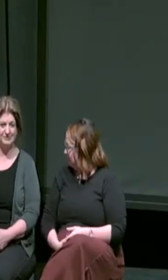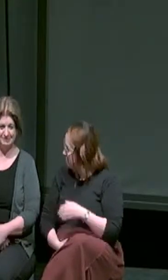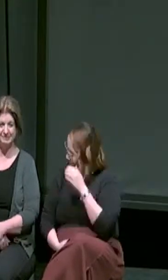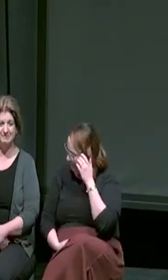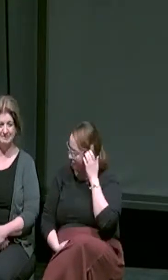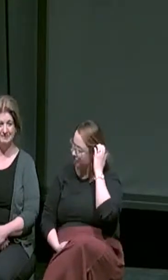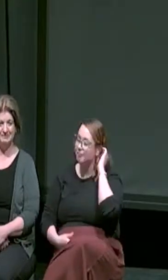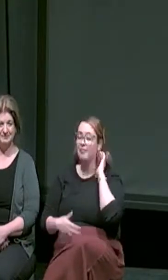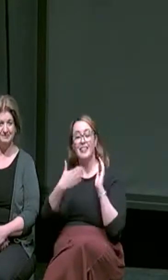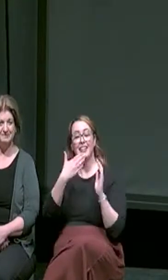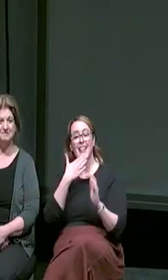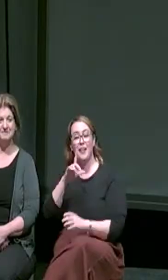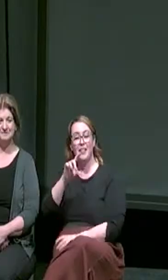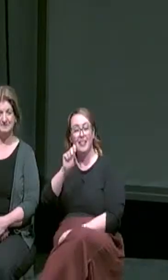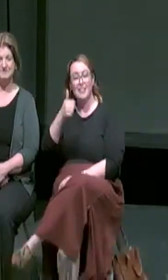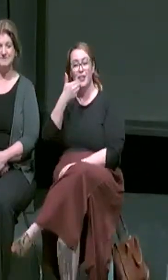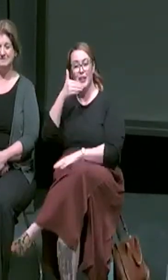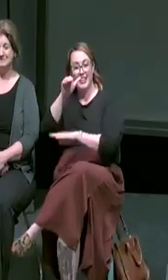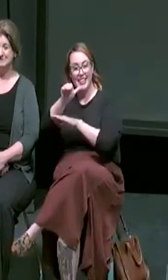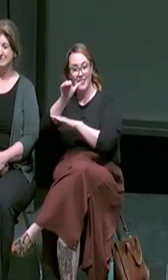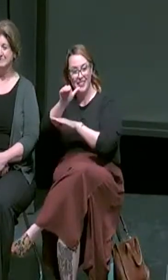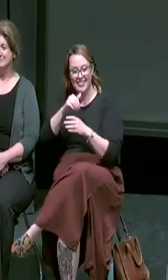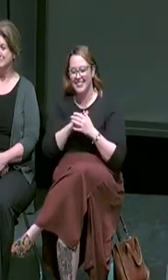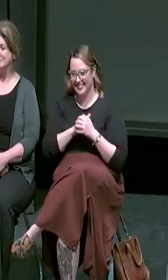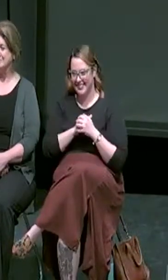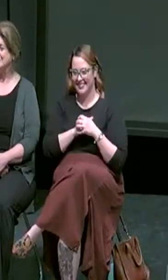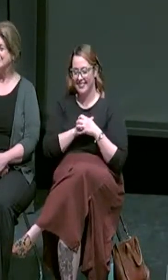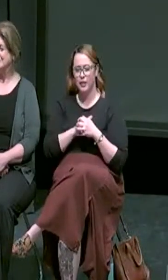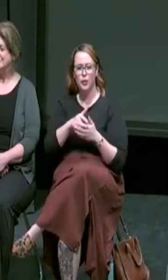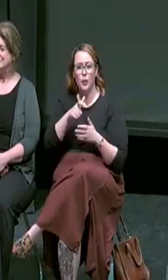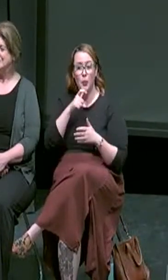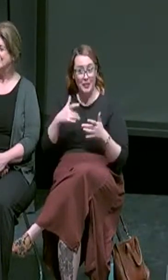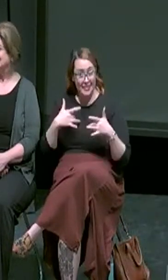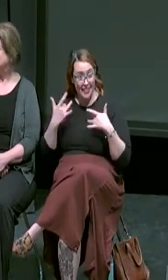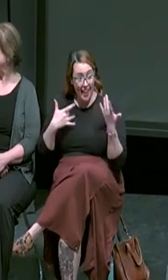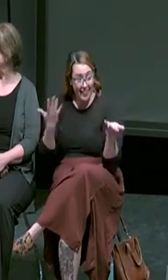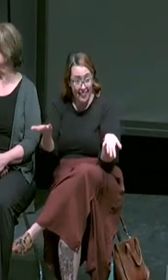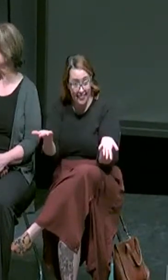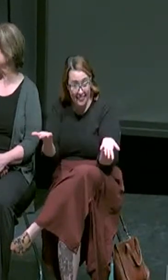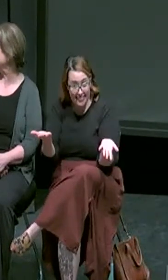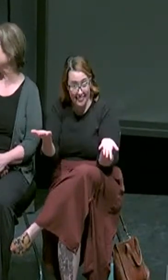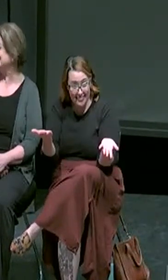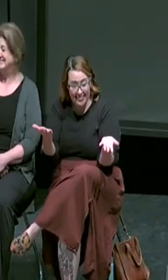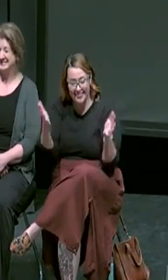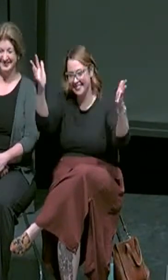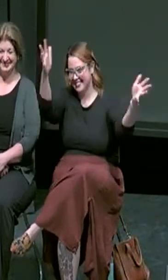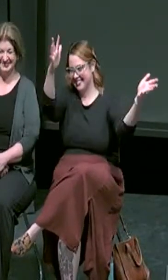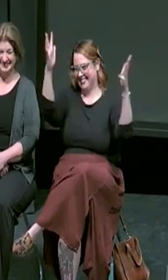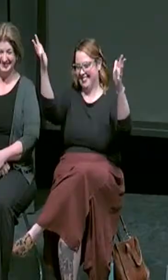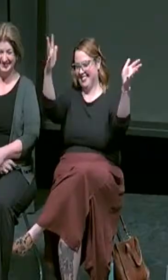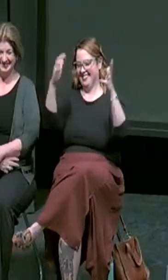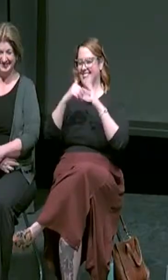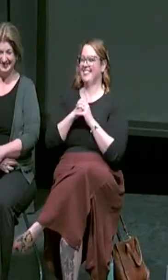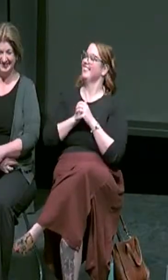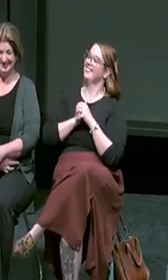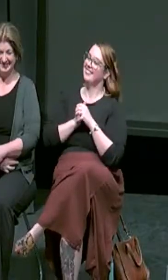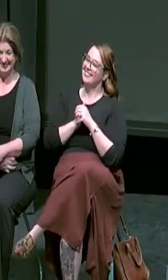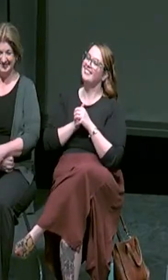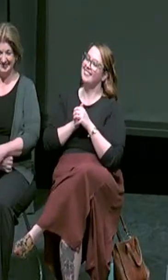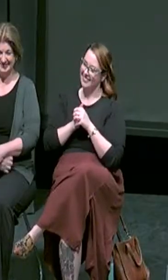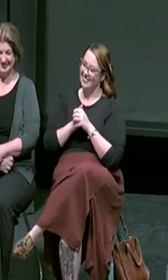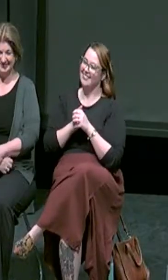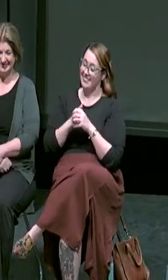Thank you, Lisa. Good evening, everyone. Who is excited? There you go. This